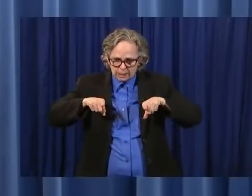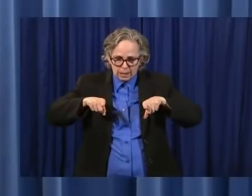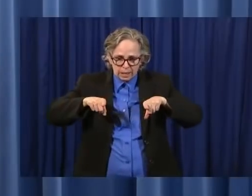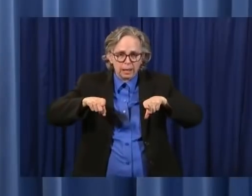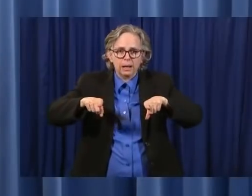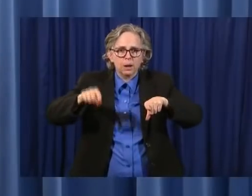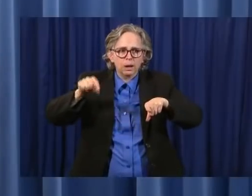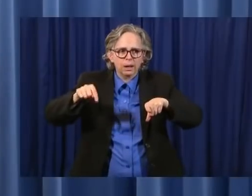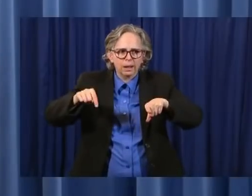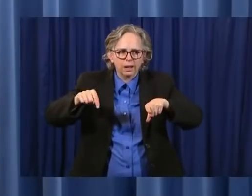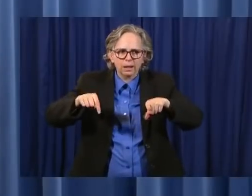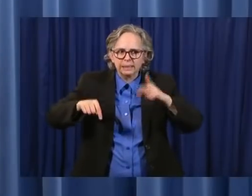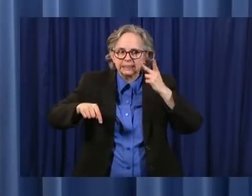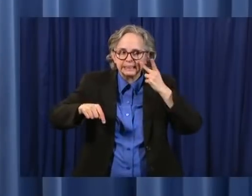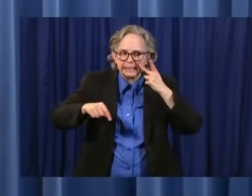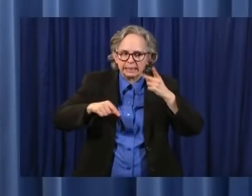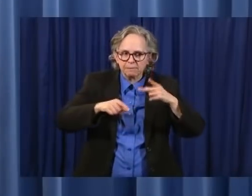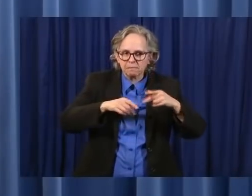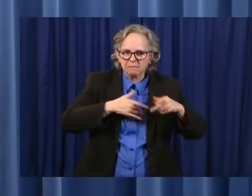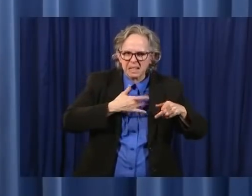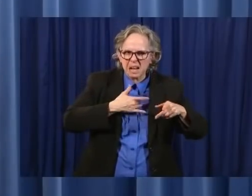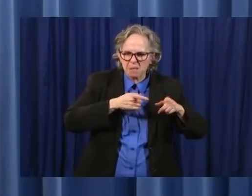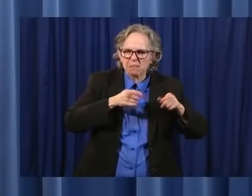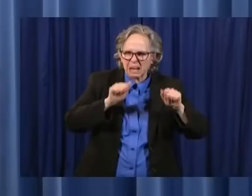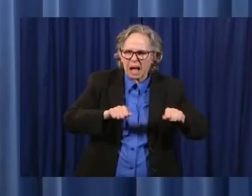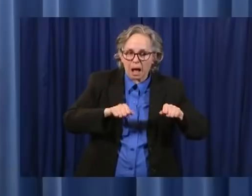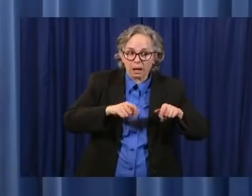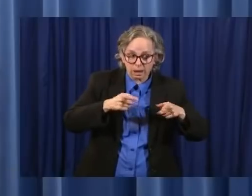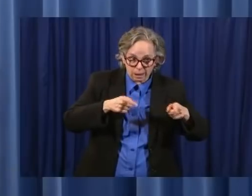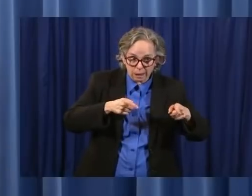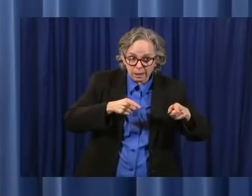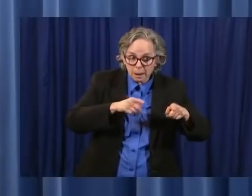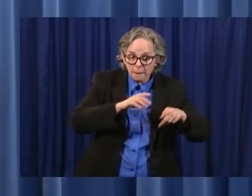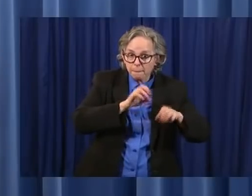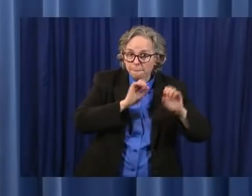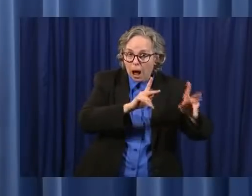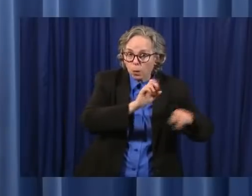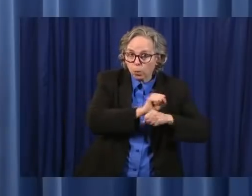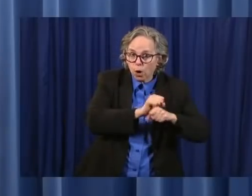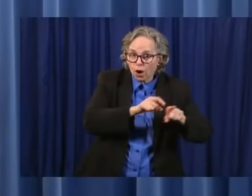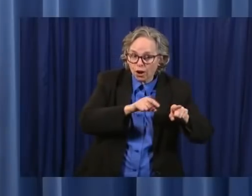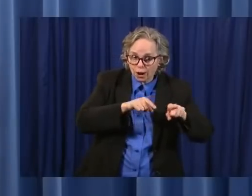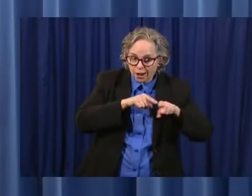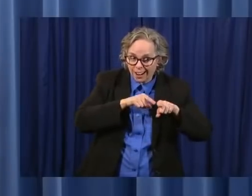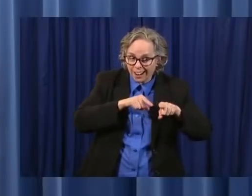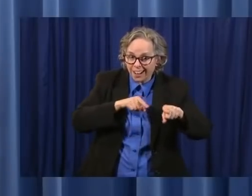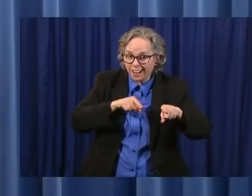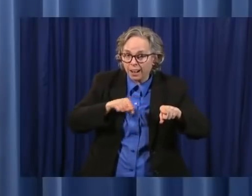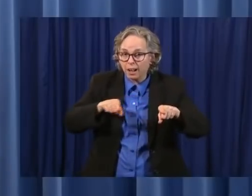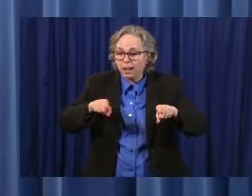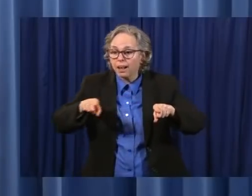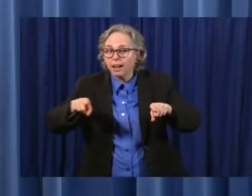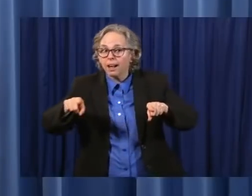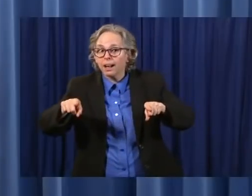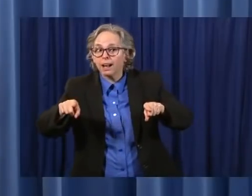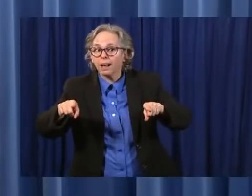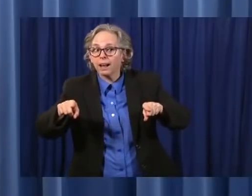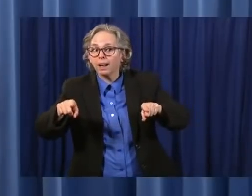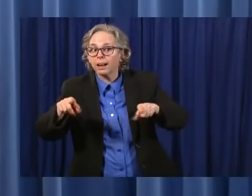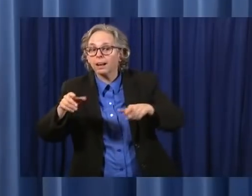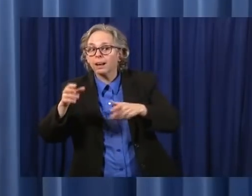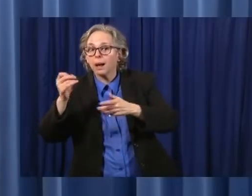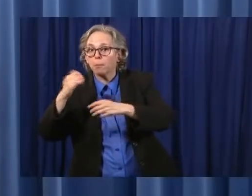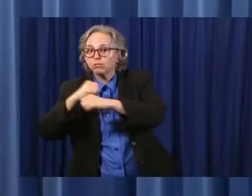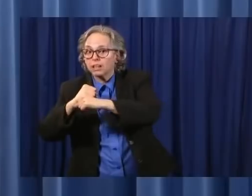think we can, and that is to get Ohio back to work, at the same time continue to provide good